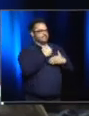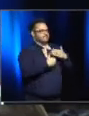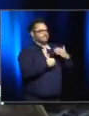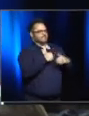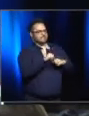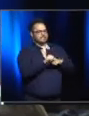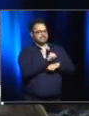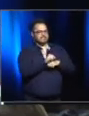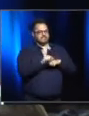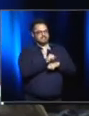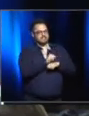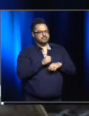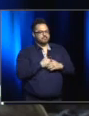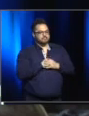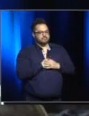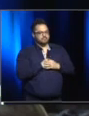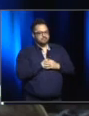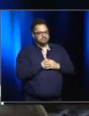Antarctic Division.